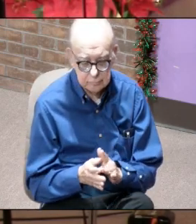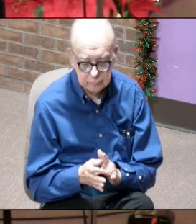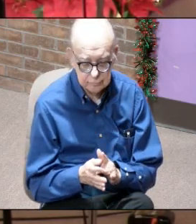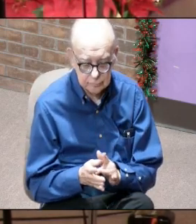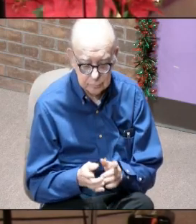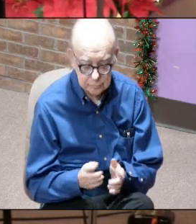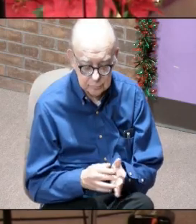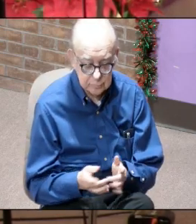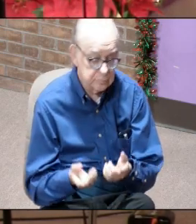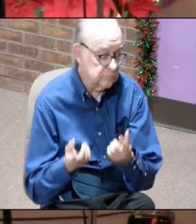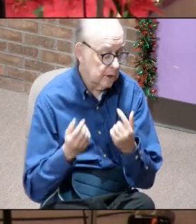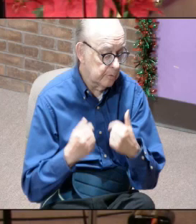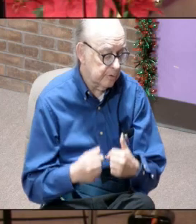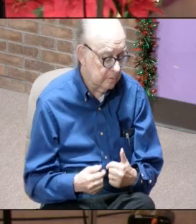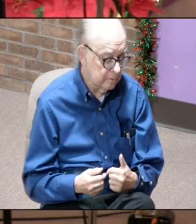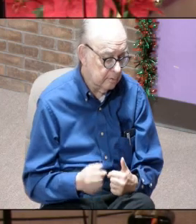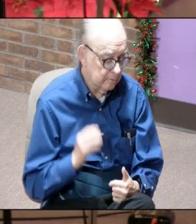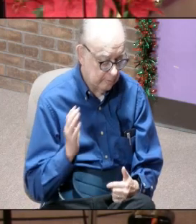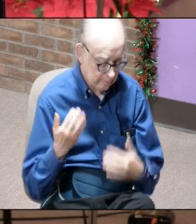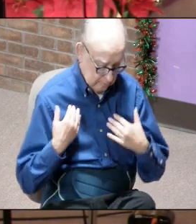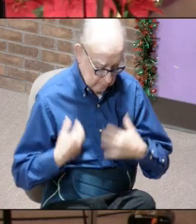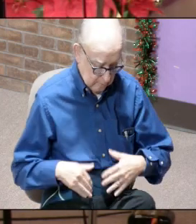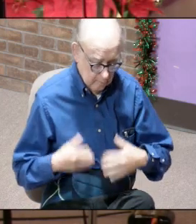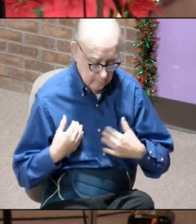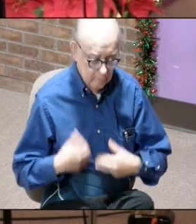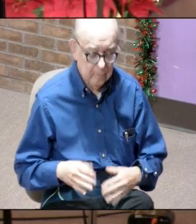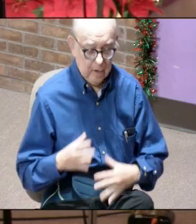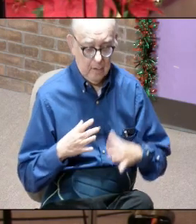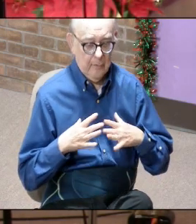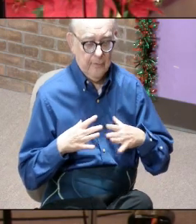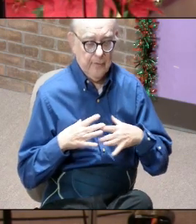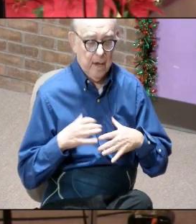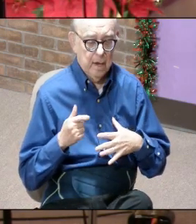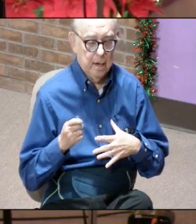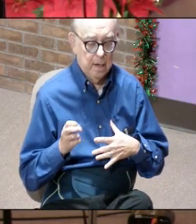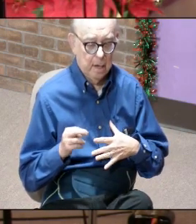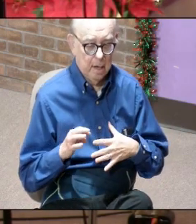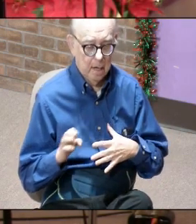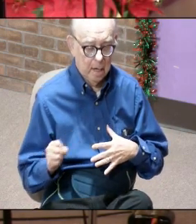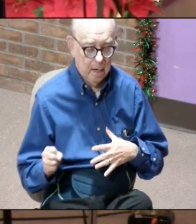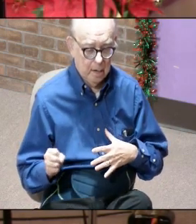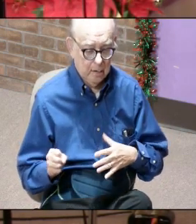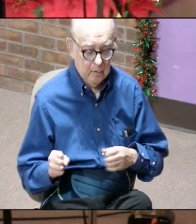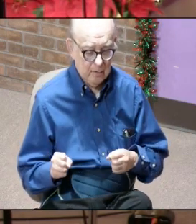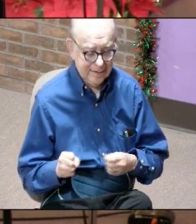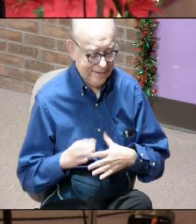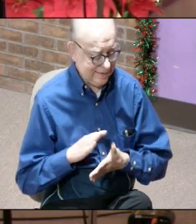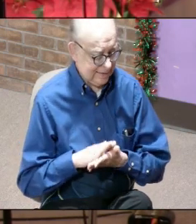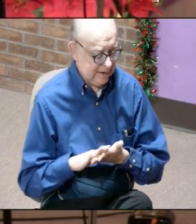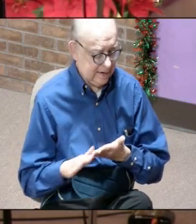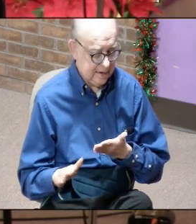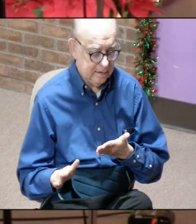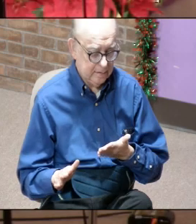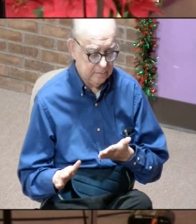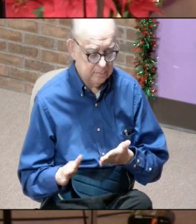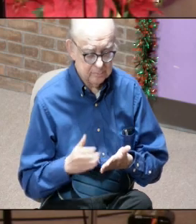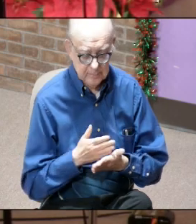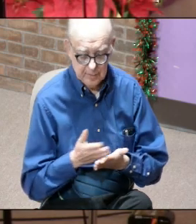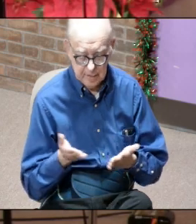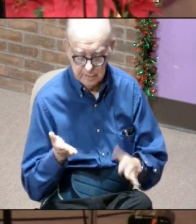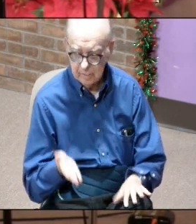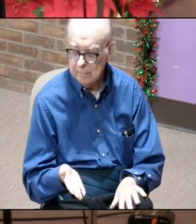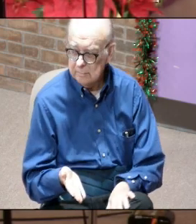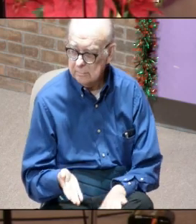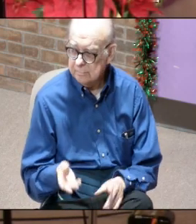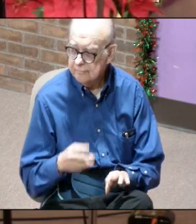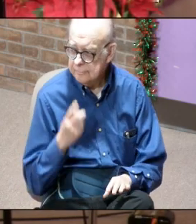he's coming, that he's dressed in fine linen, white and clean. And the things that was here,